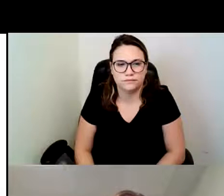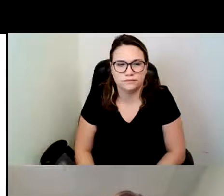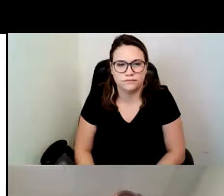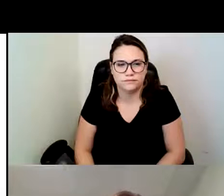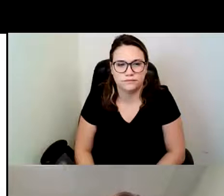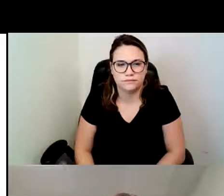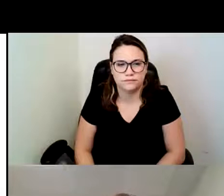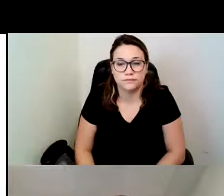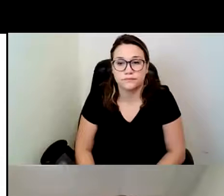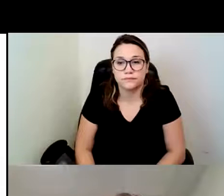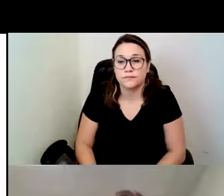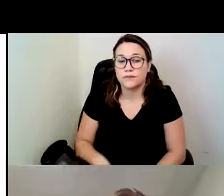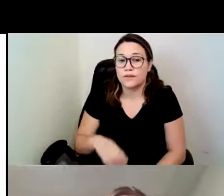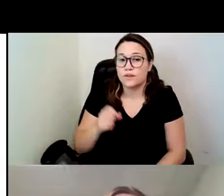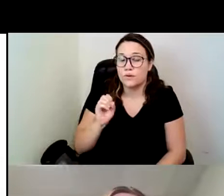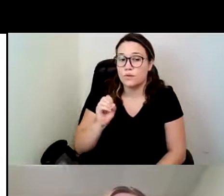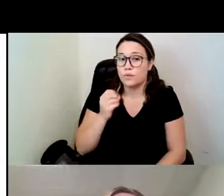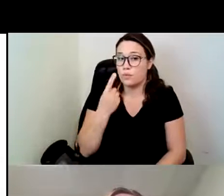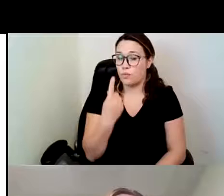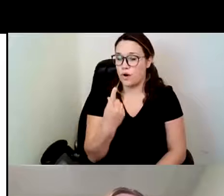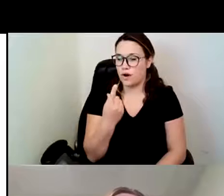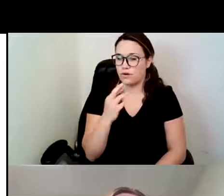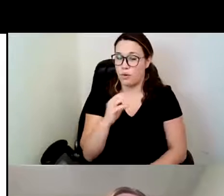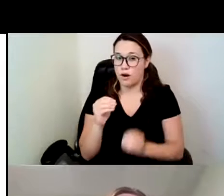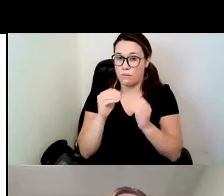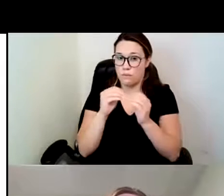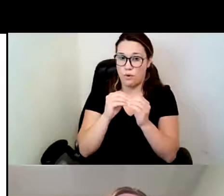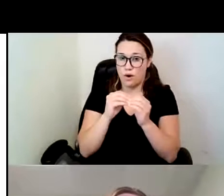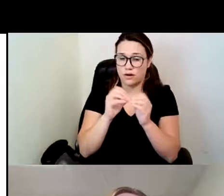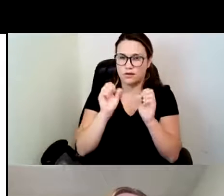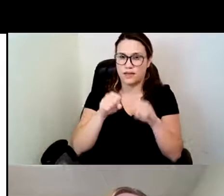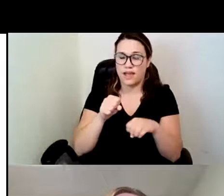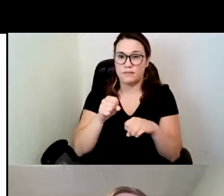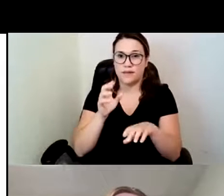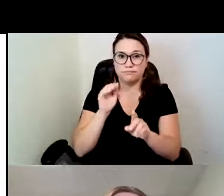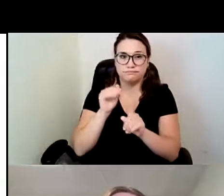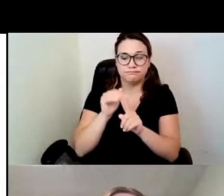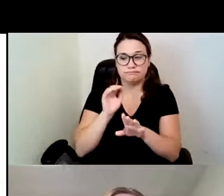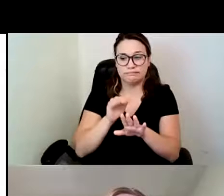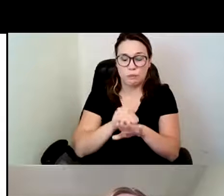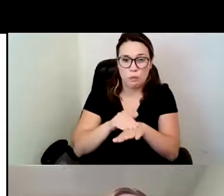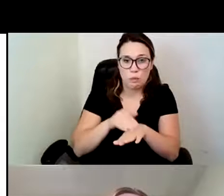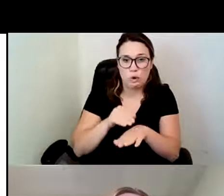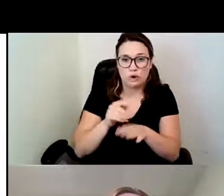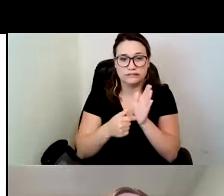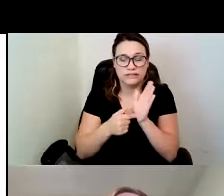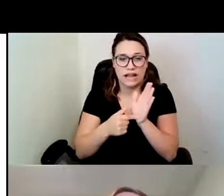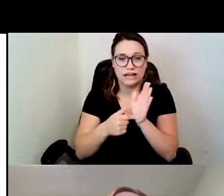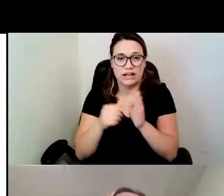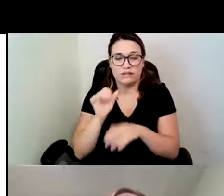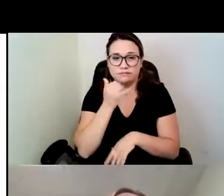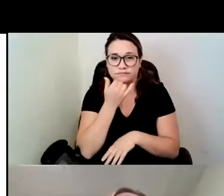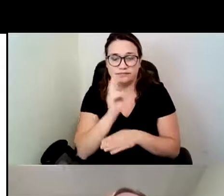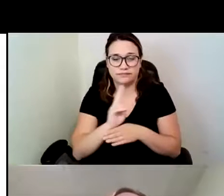So one or more of these signs can be a warning sign of substance misuse. However, they can also